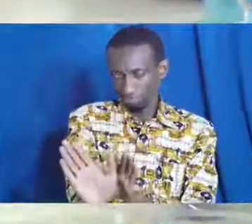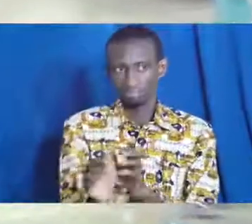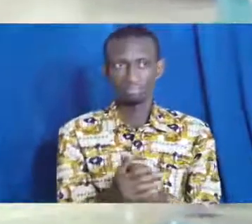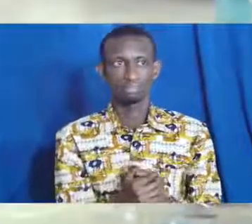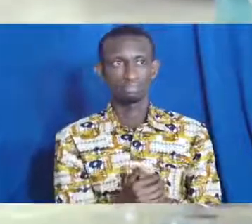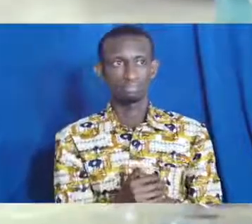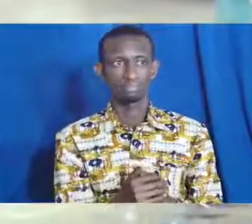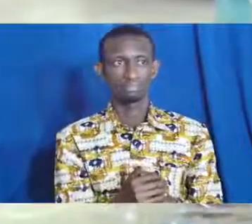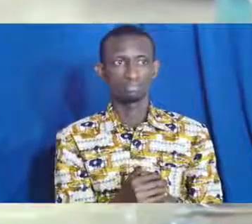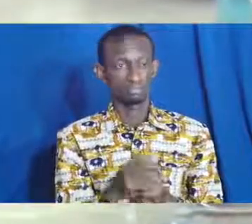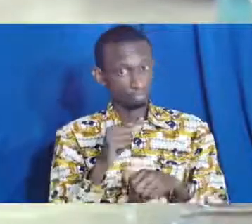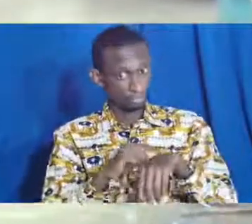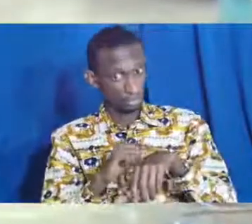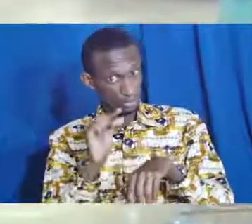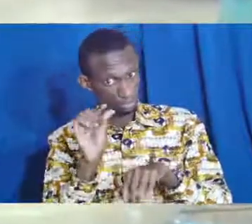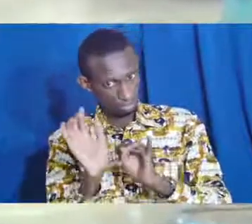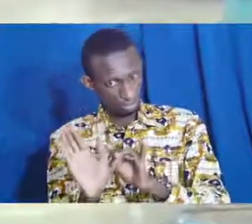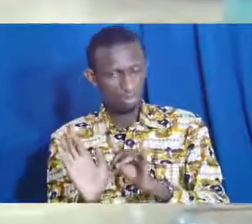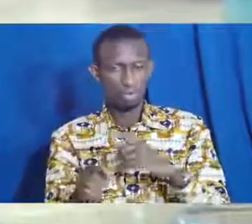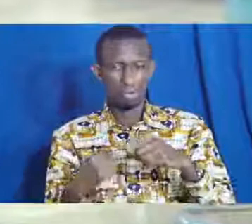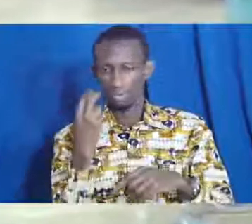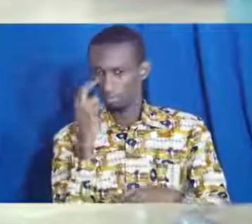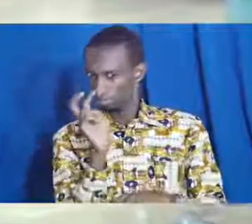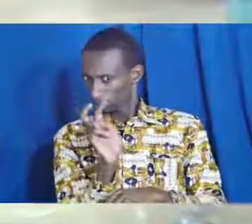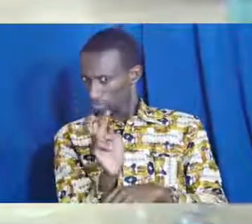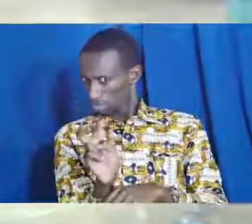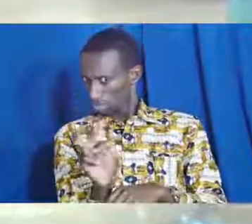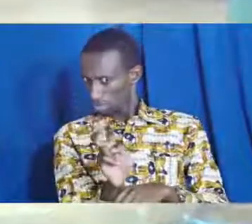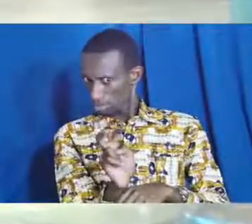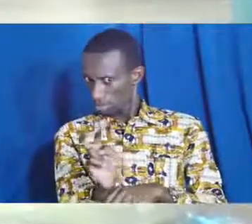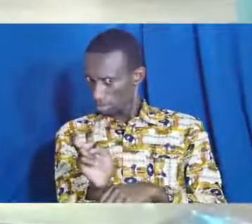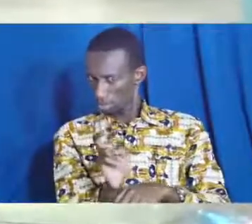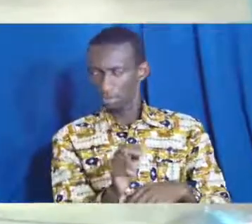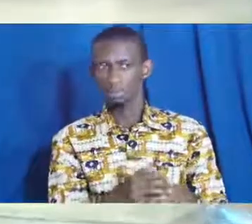some time as we watch on the reaction going on.